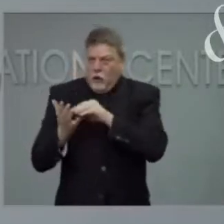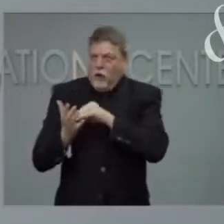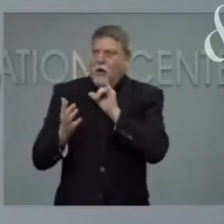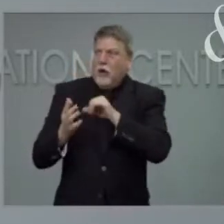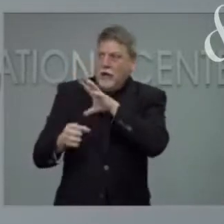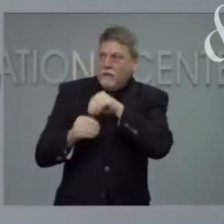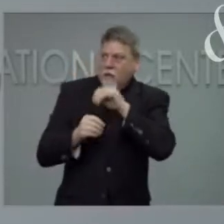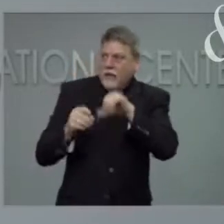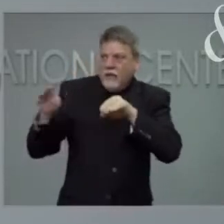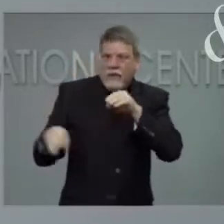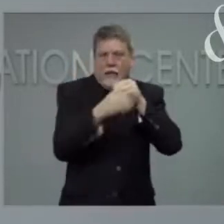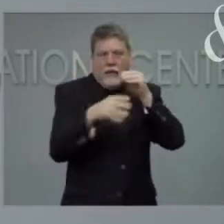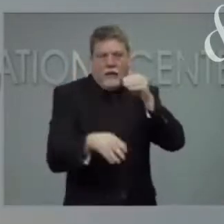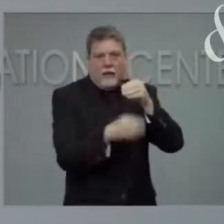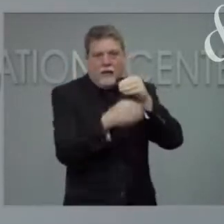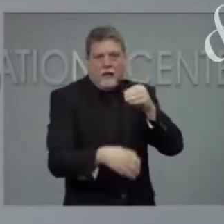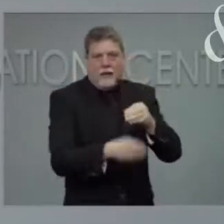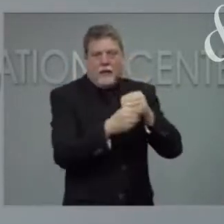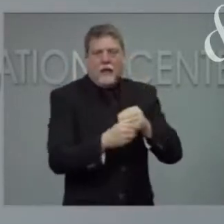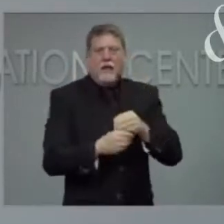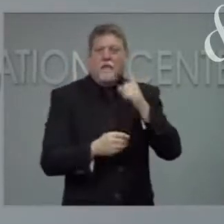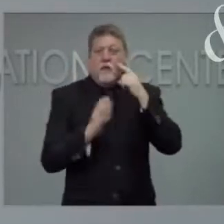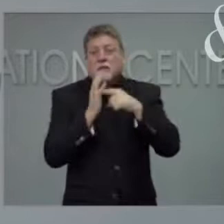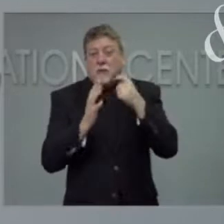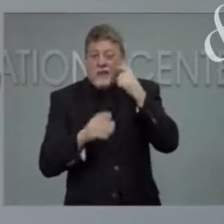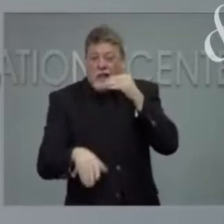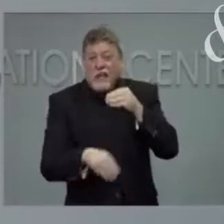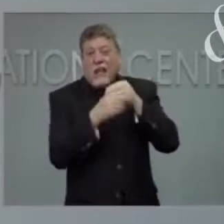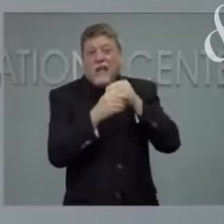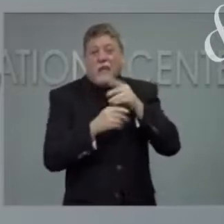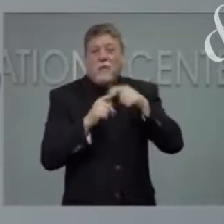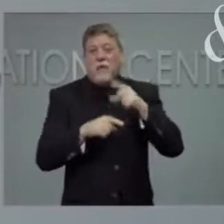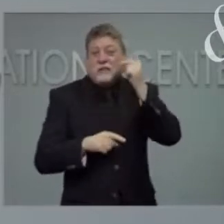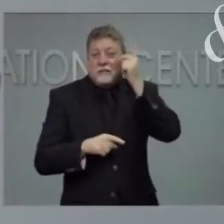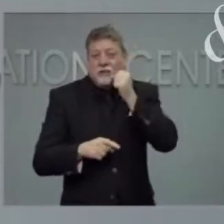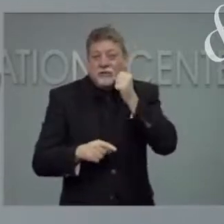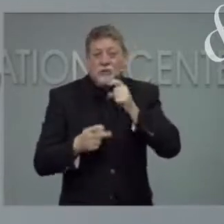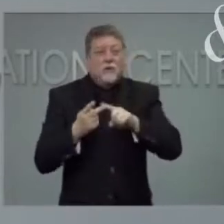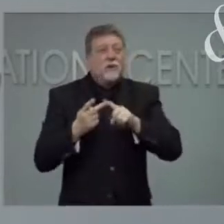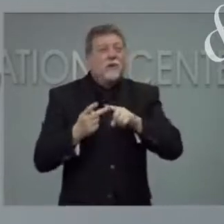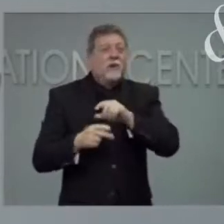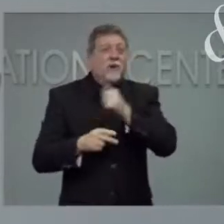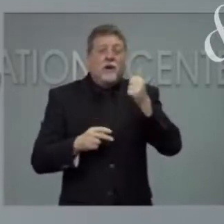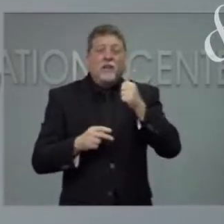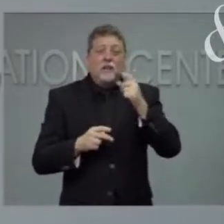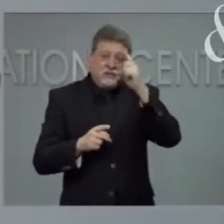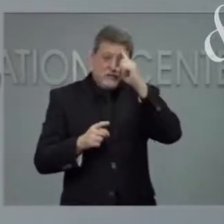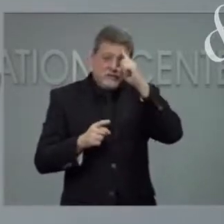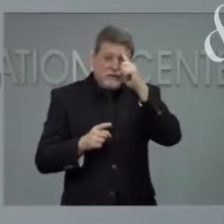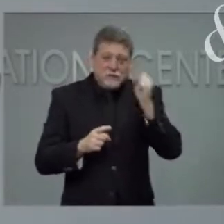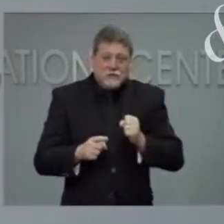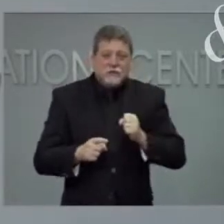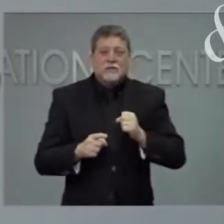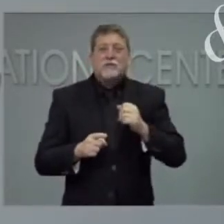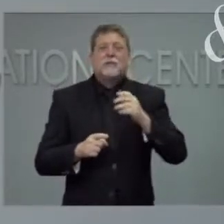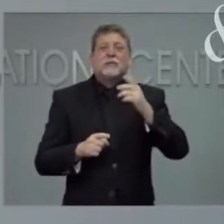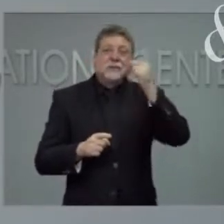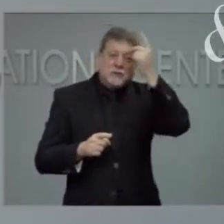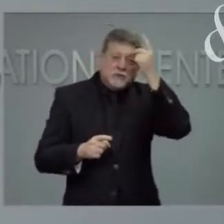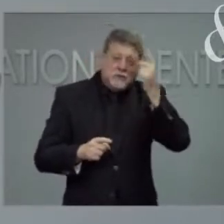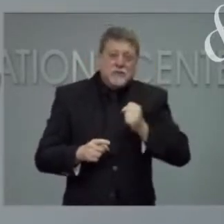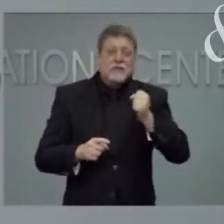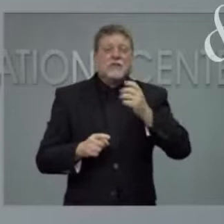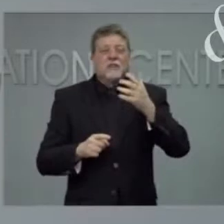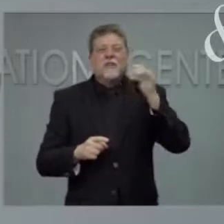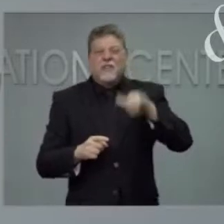about including it for those with intellectual and developmental disabilities such as Downs, neurological diseases such as dementia. So you'll see that